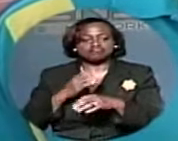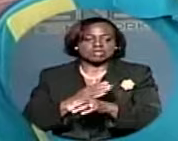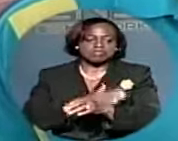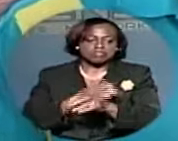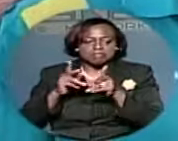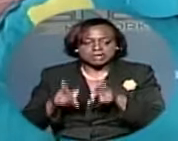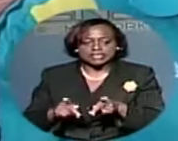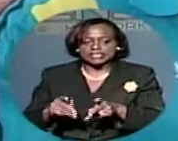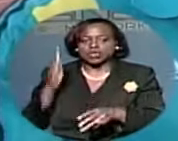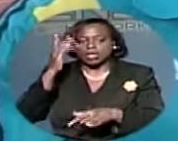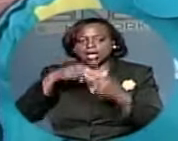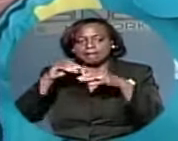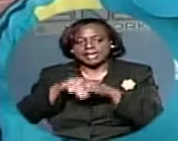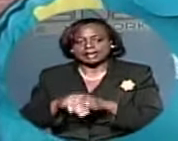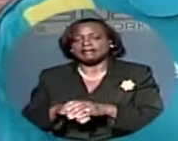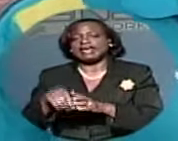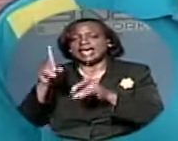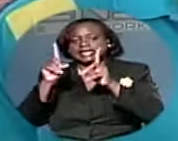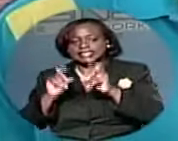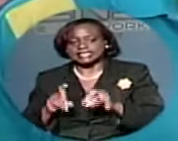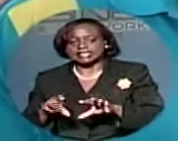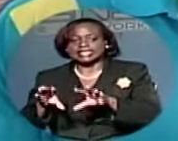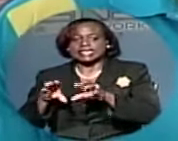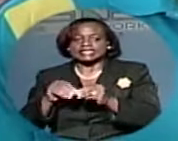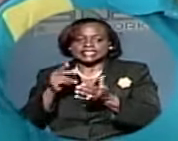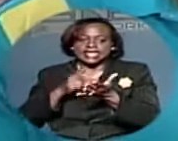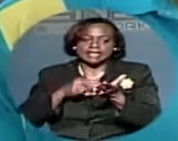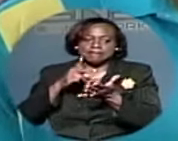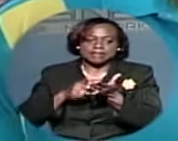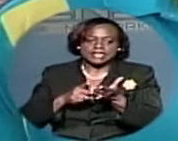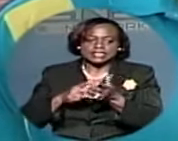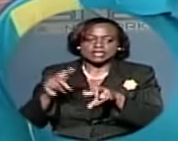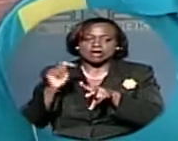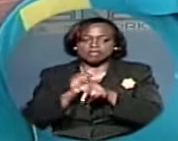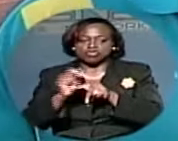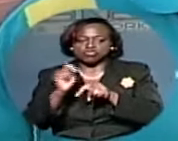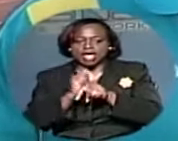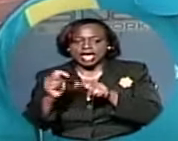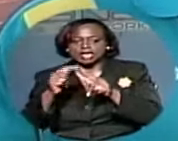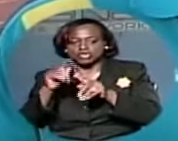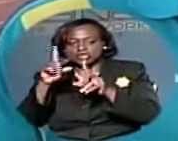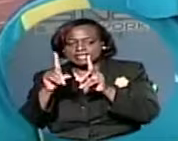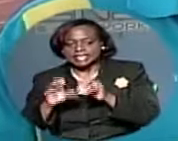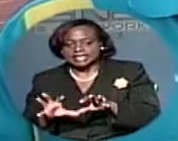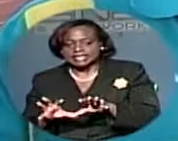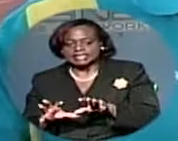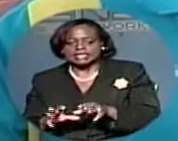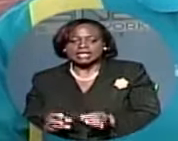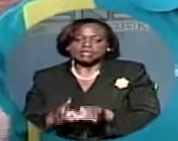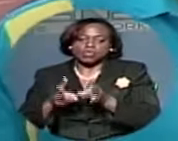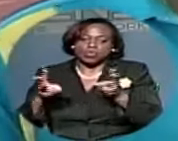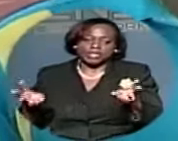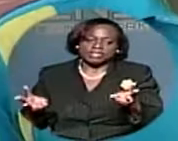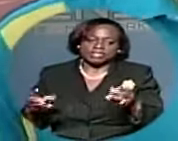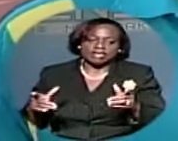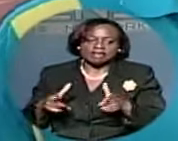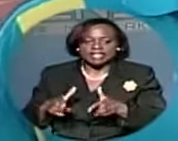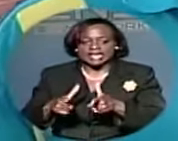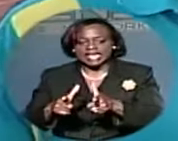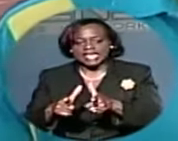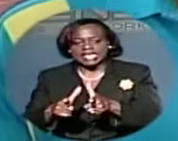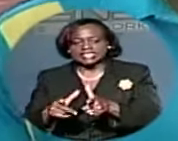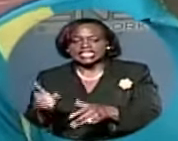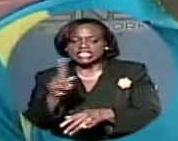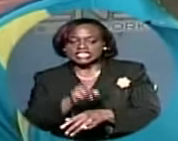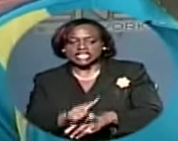lot of testing, including, you know, taking probably pieces of the track to test a lot of different areas, right? I mean, the width of the lanes, the circumference of the lane.